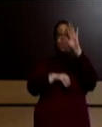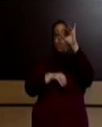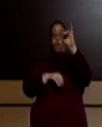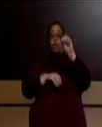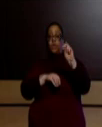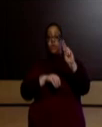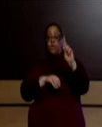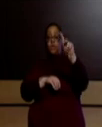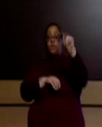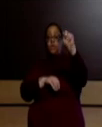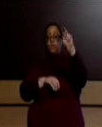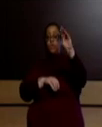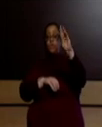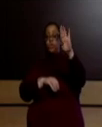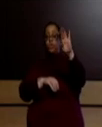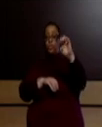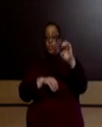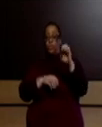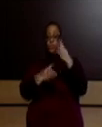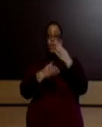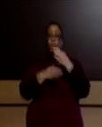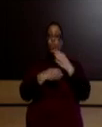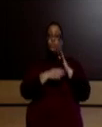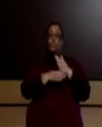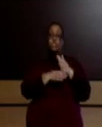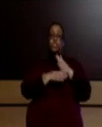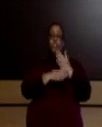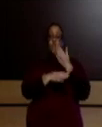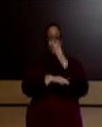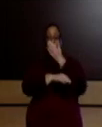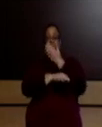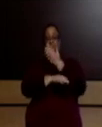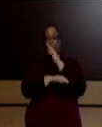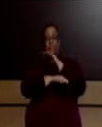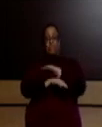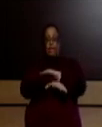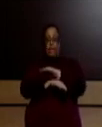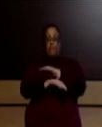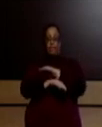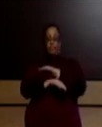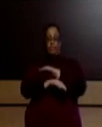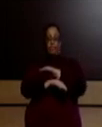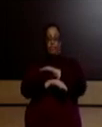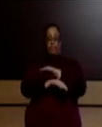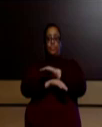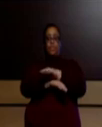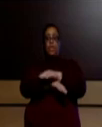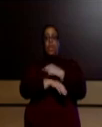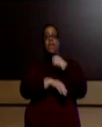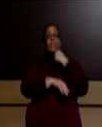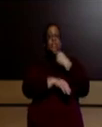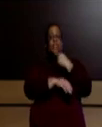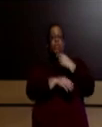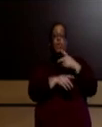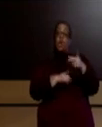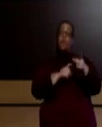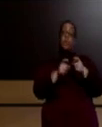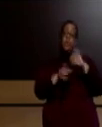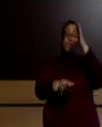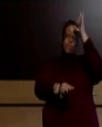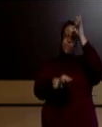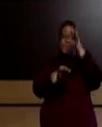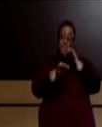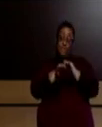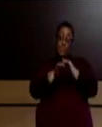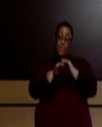YouTube, wherever you're watching it, we want you to share this on tonight. We want to get the word out that we are going to deal with our faith in this